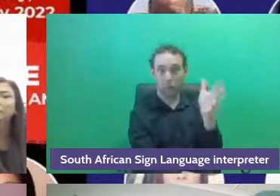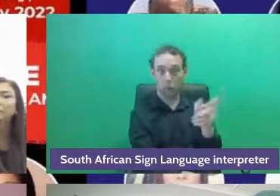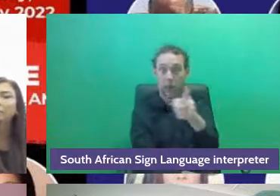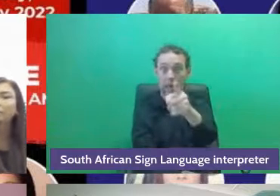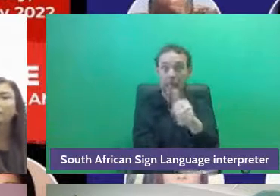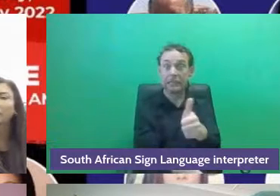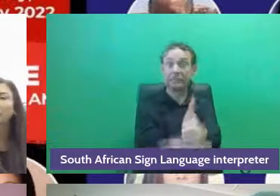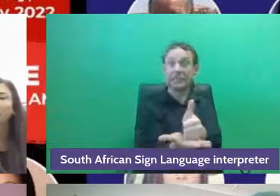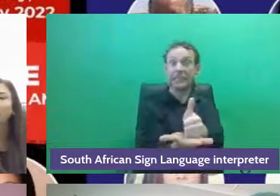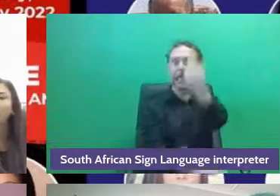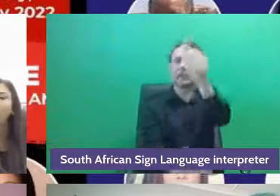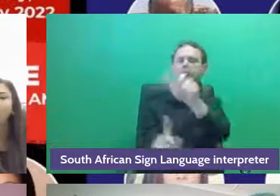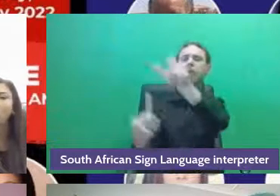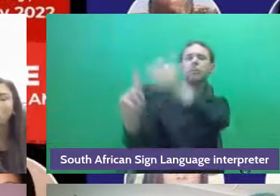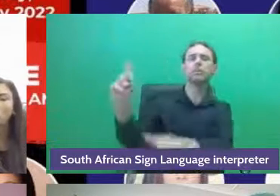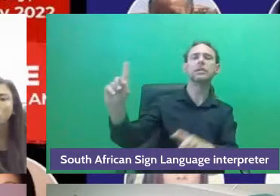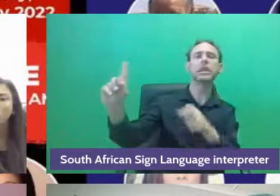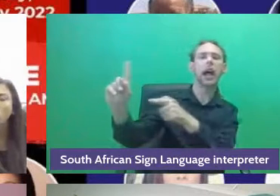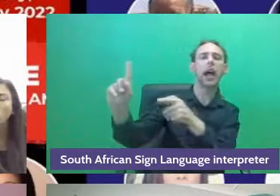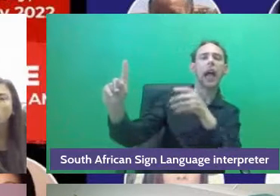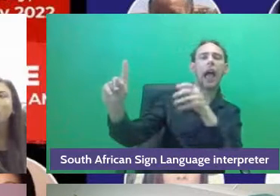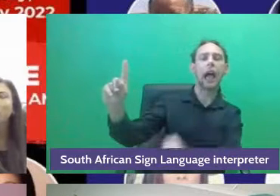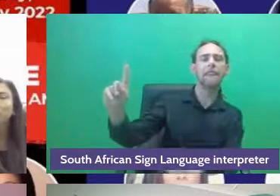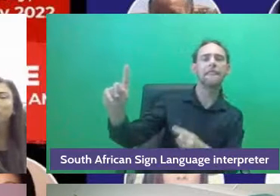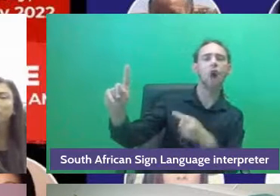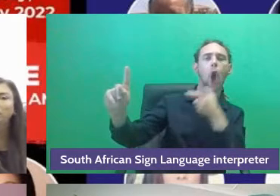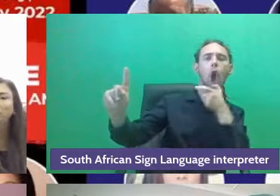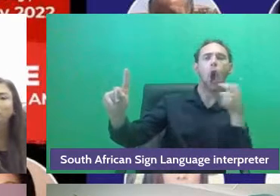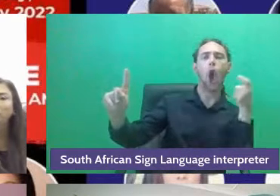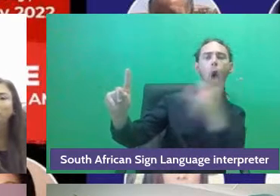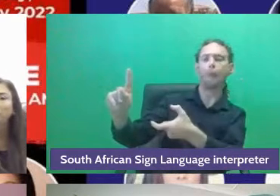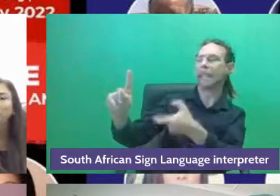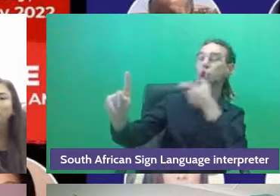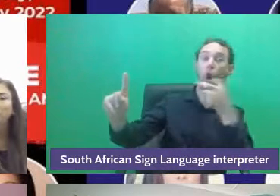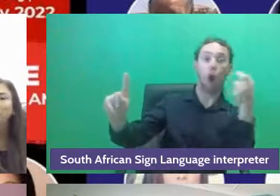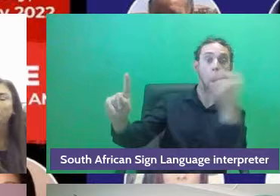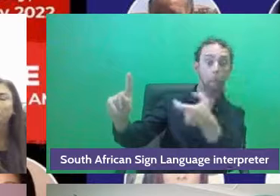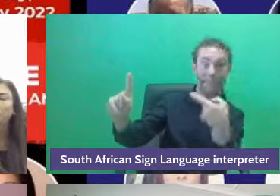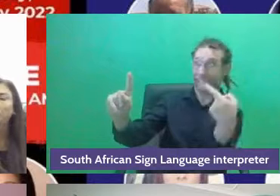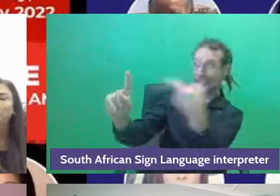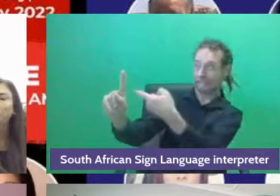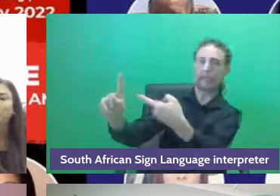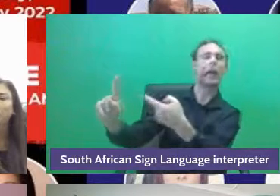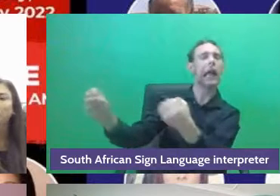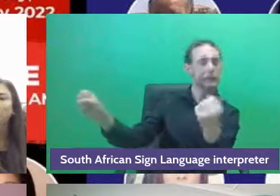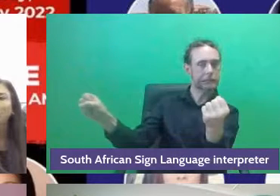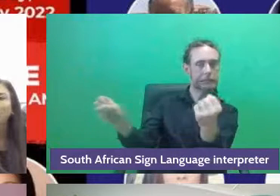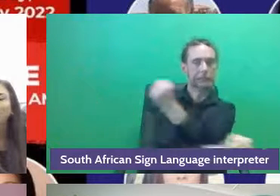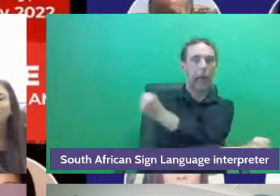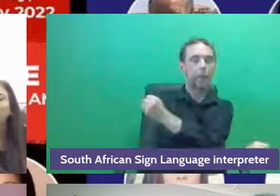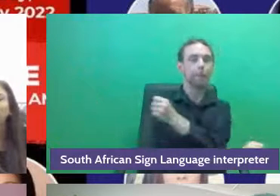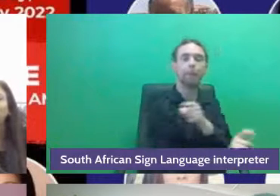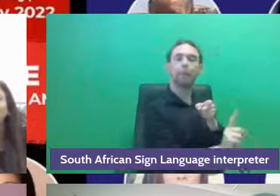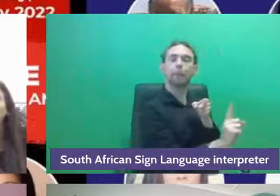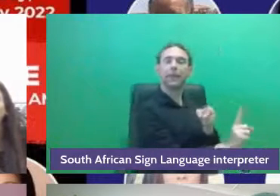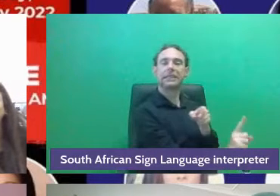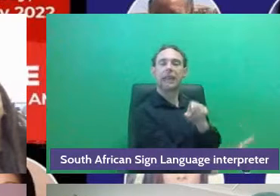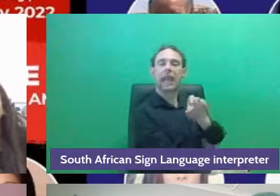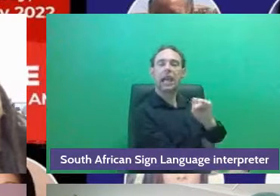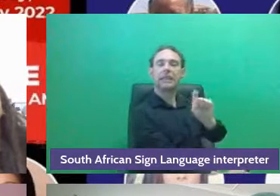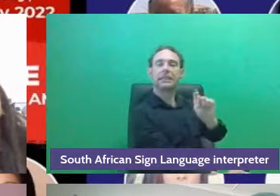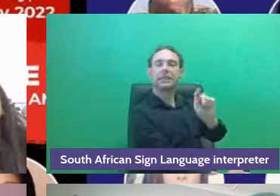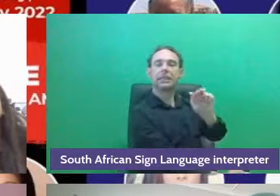chat function that is echoing your sentiments and your reflections, so in terms of